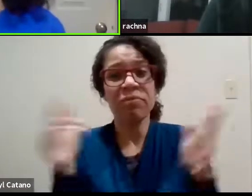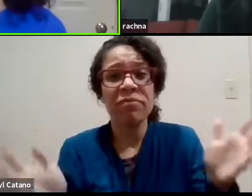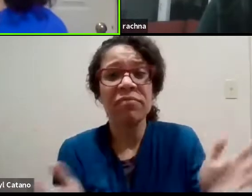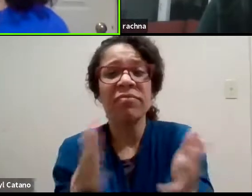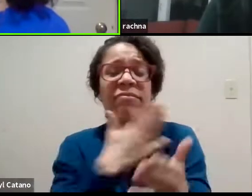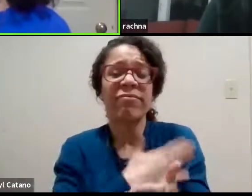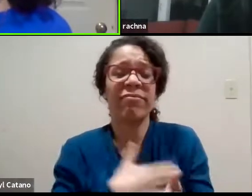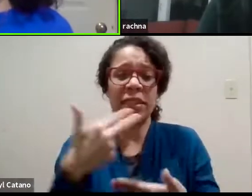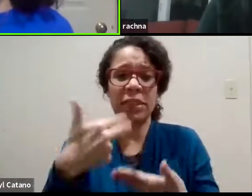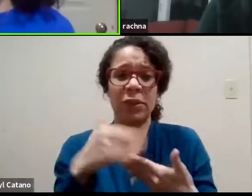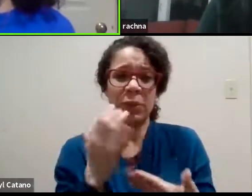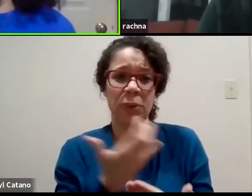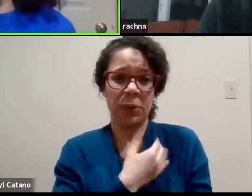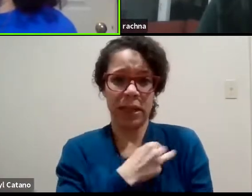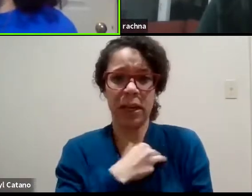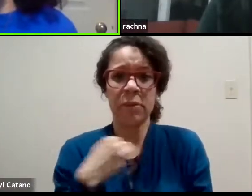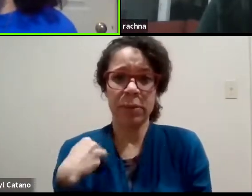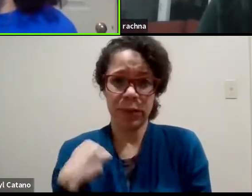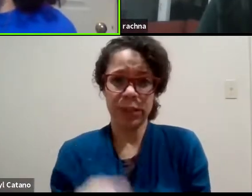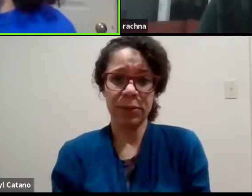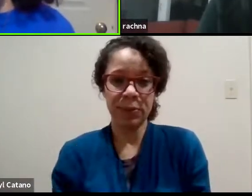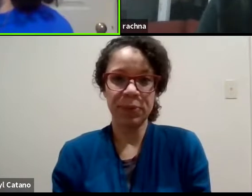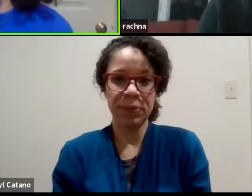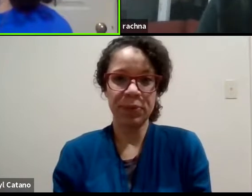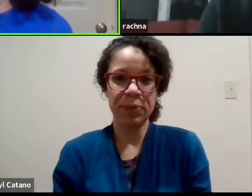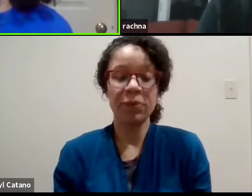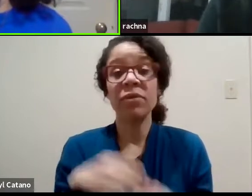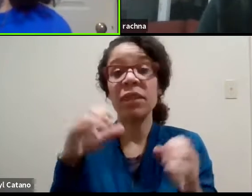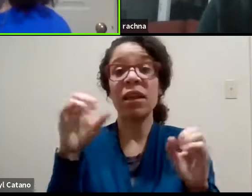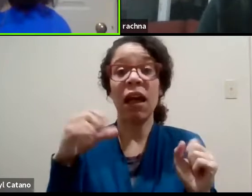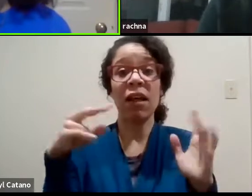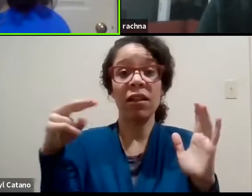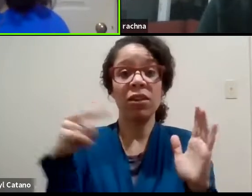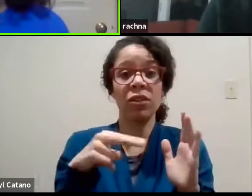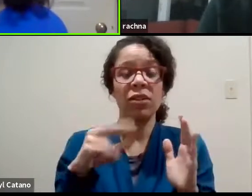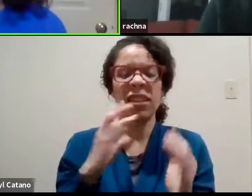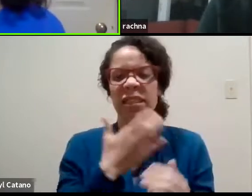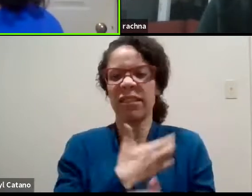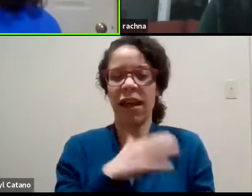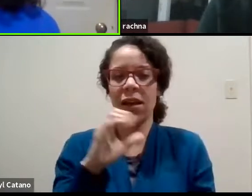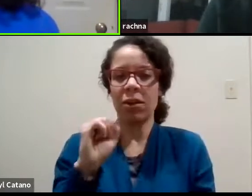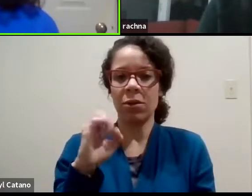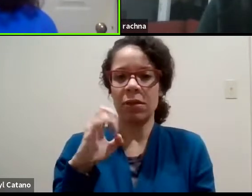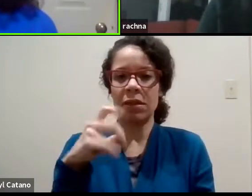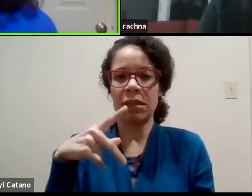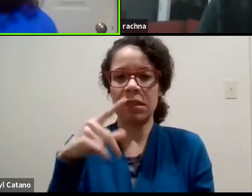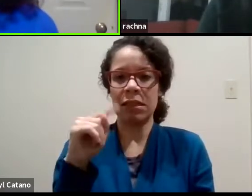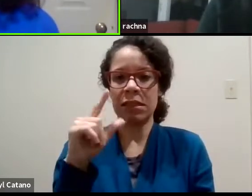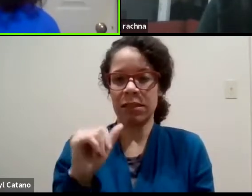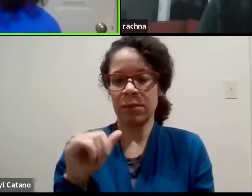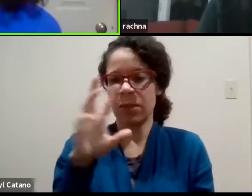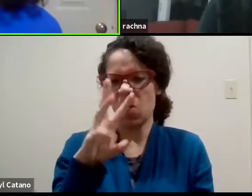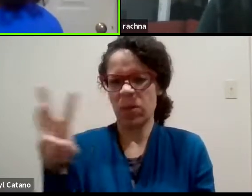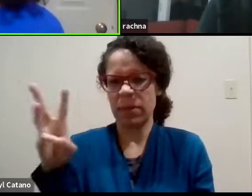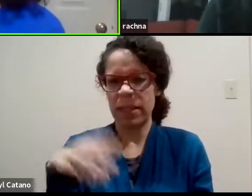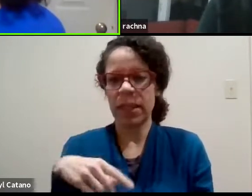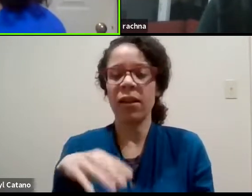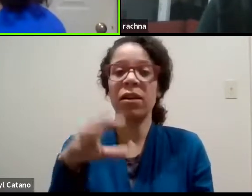membership. Um, so you can go to, uh, our SEPTA website,